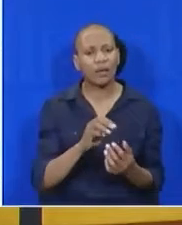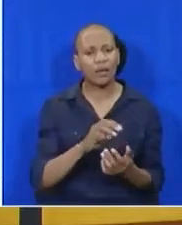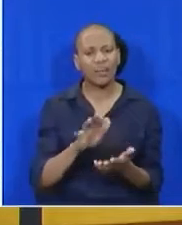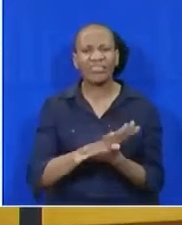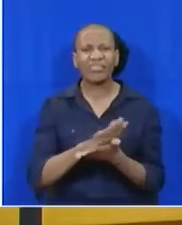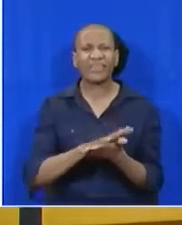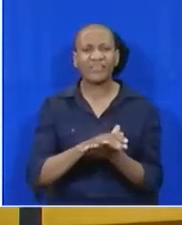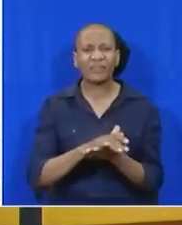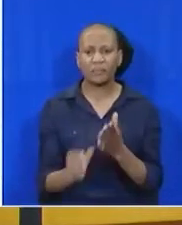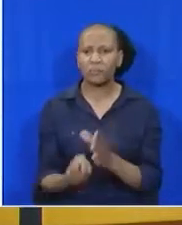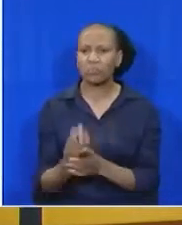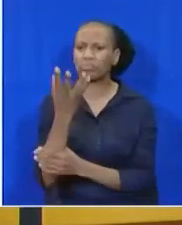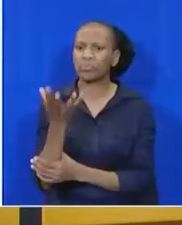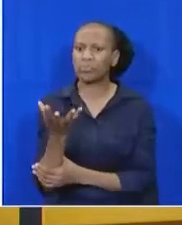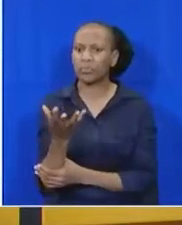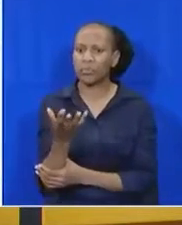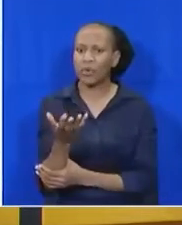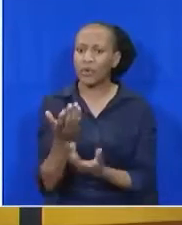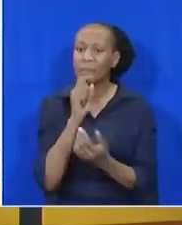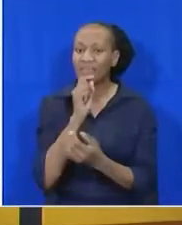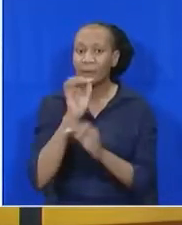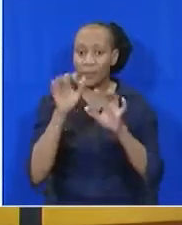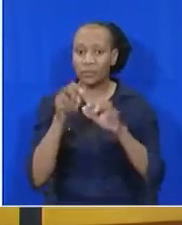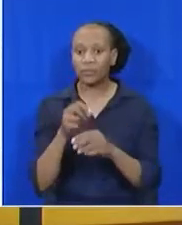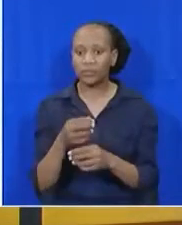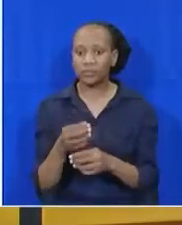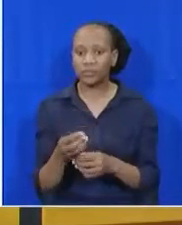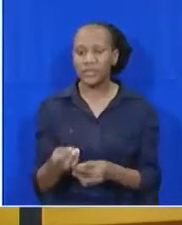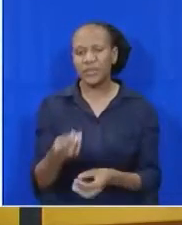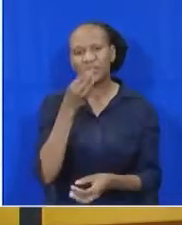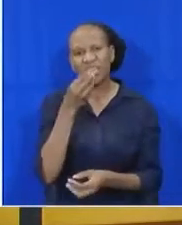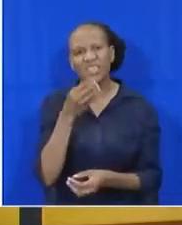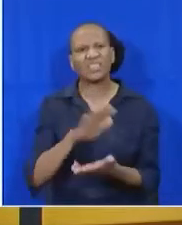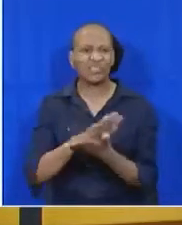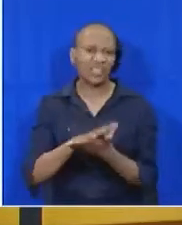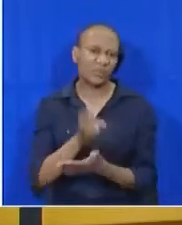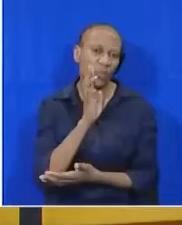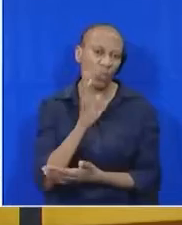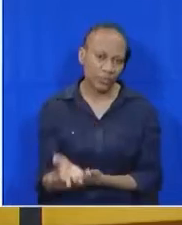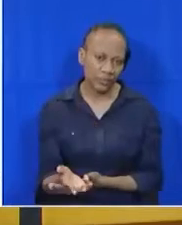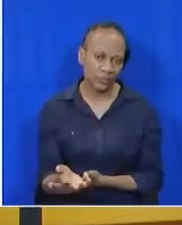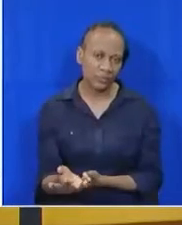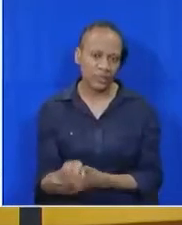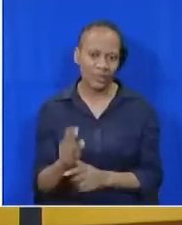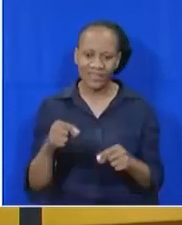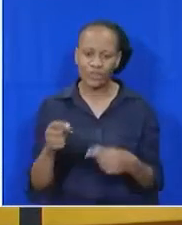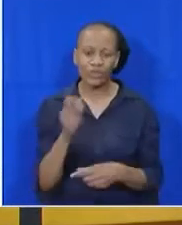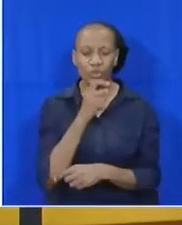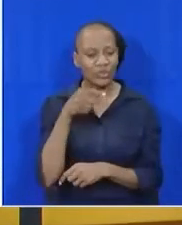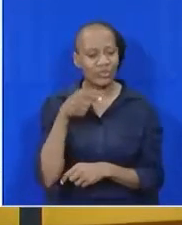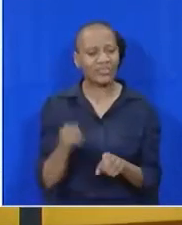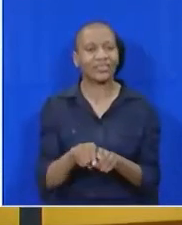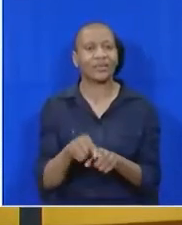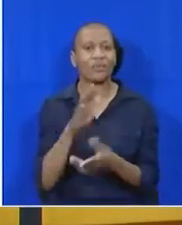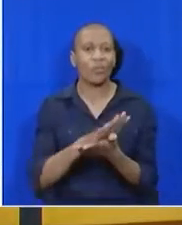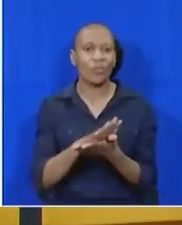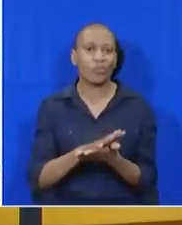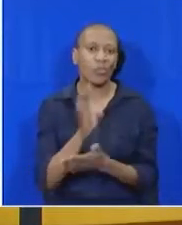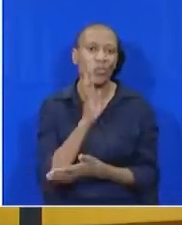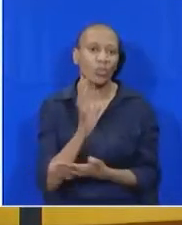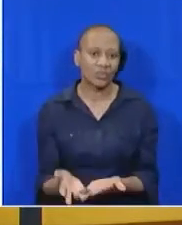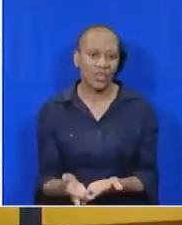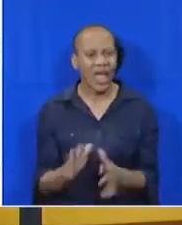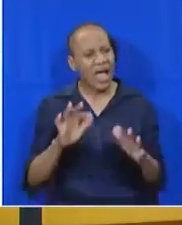toxic from all the chemicals which cannot be recycled safely. How will this vast volume